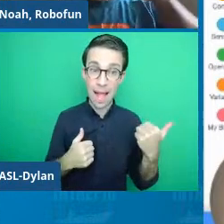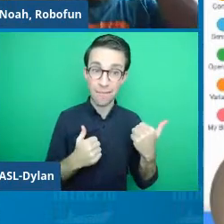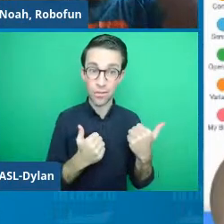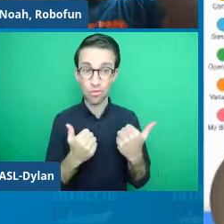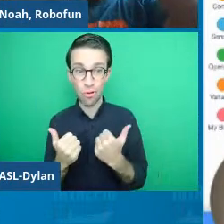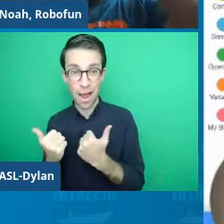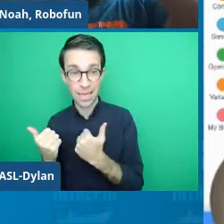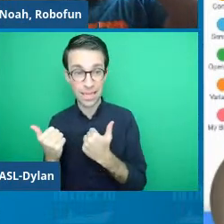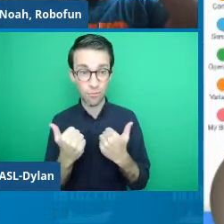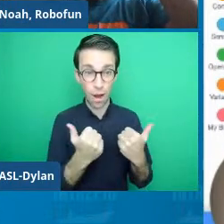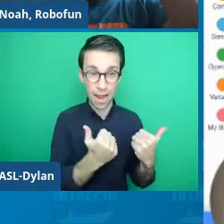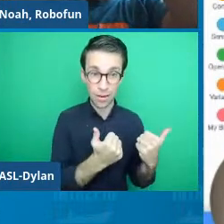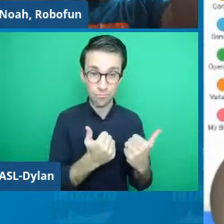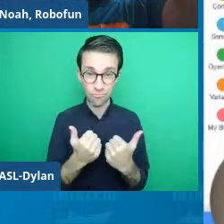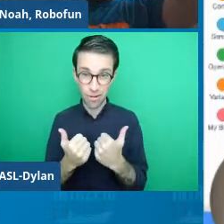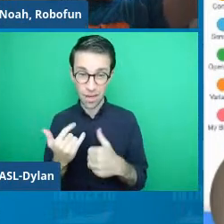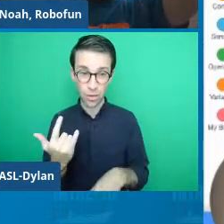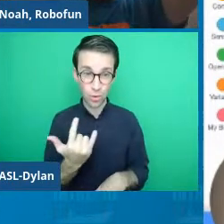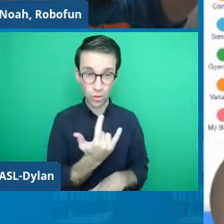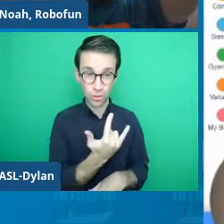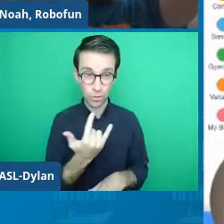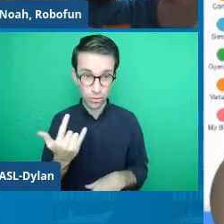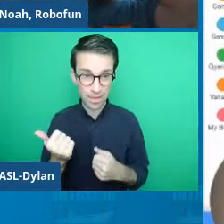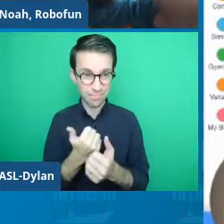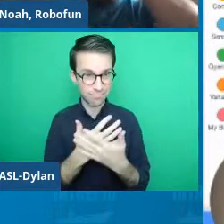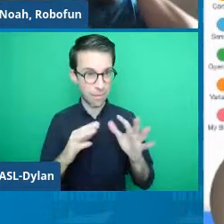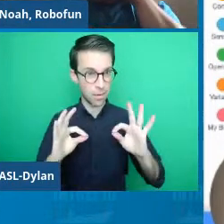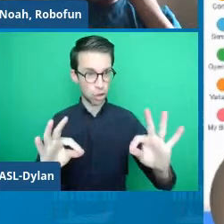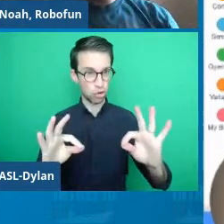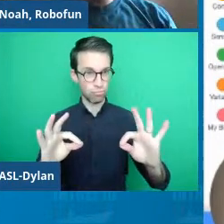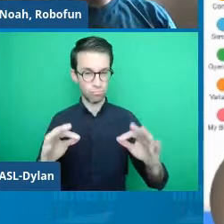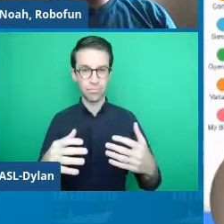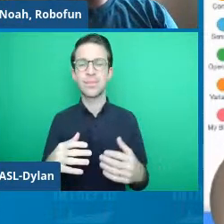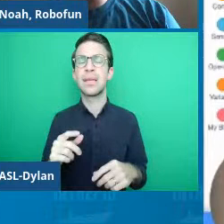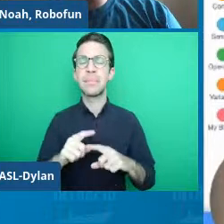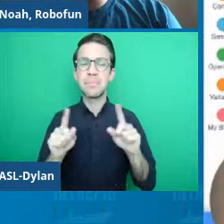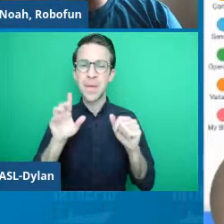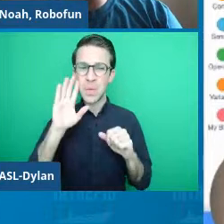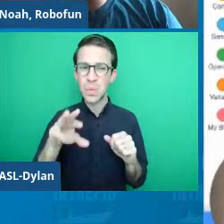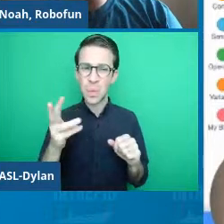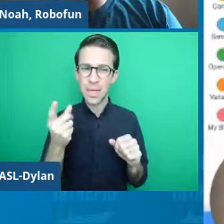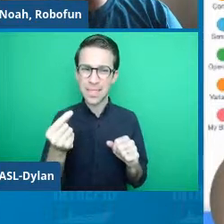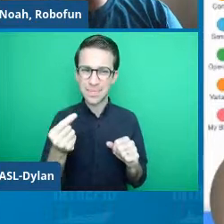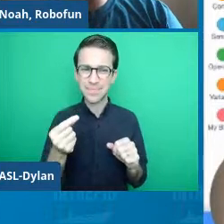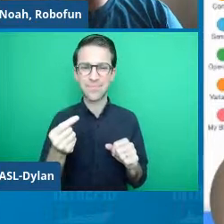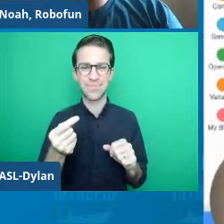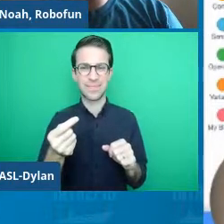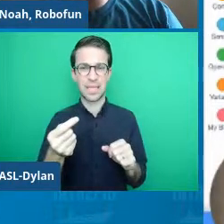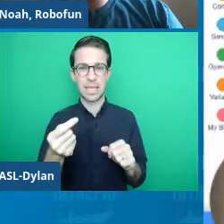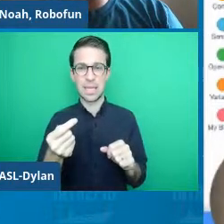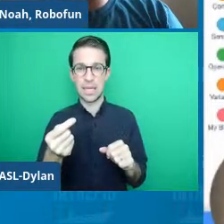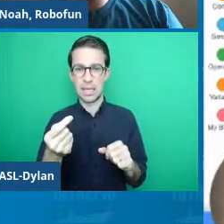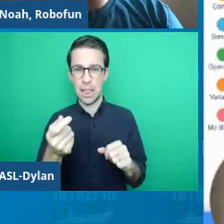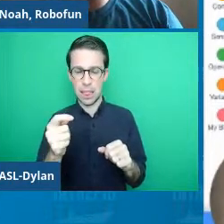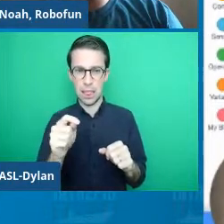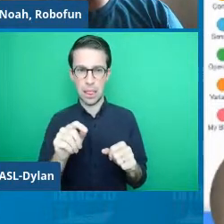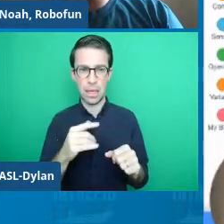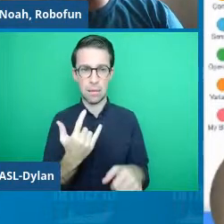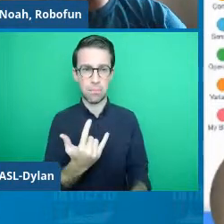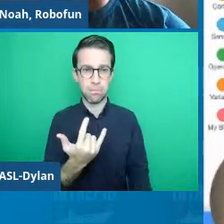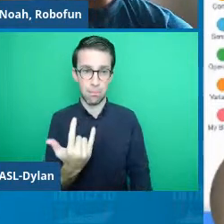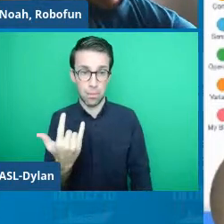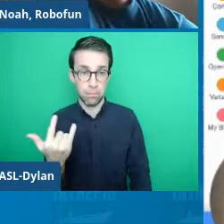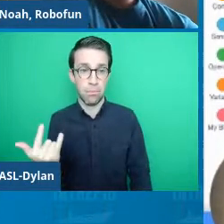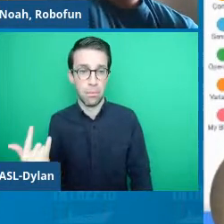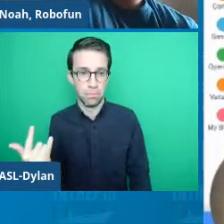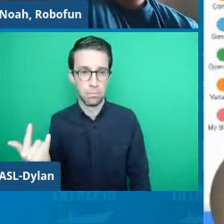right. All right, it's all looking good so far, except, you know what? It's a little choppy for my taste. It feels a little choppy. So